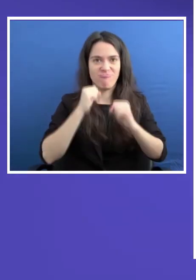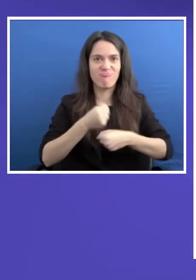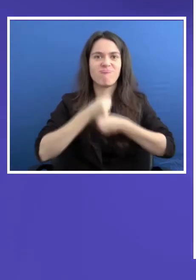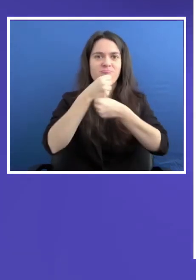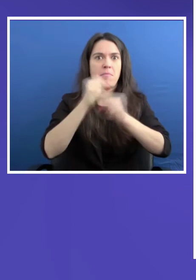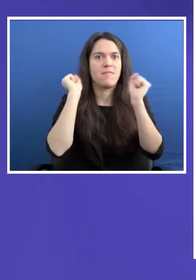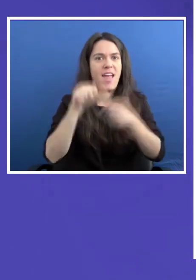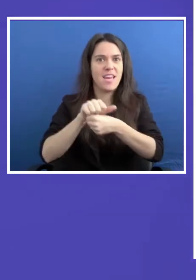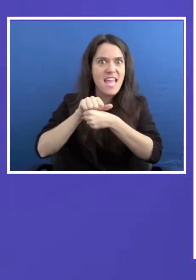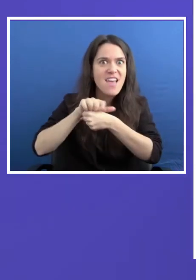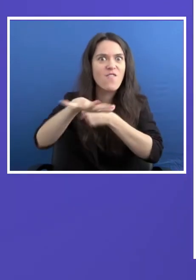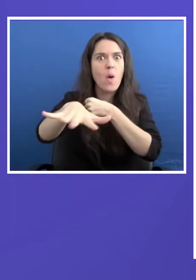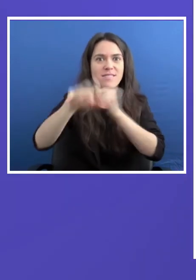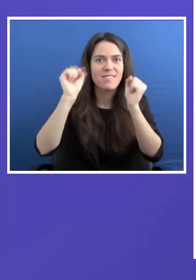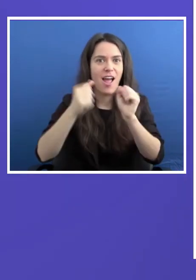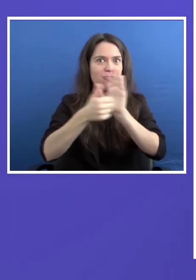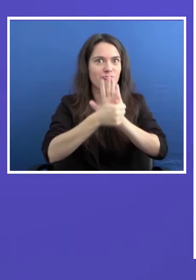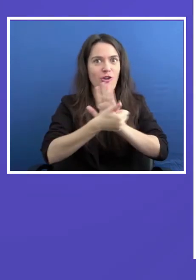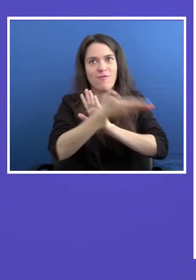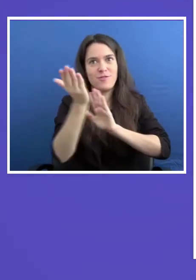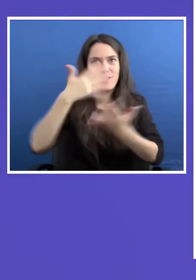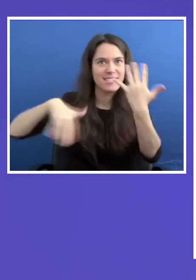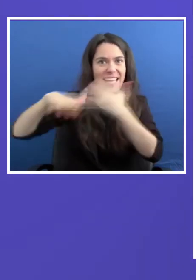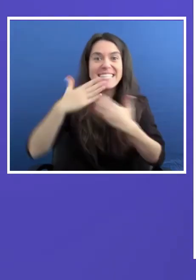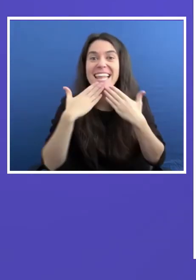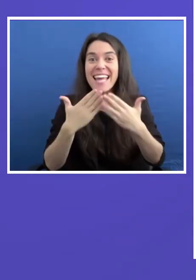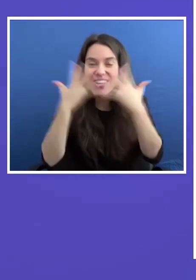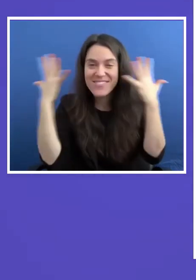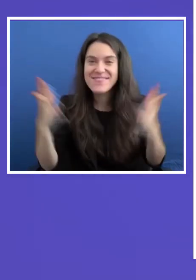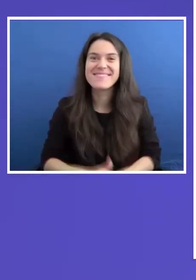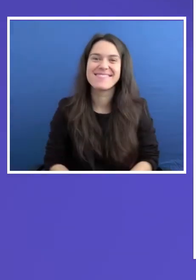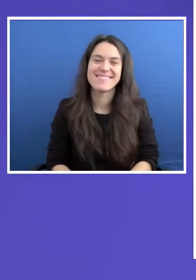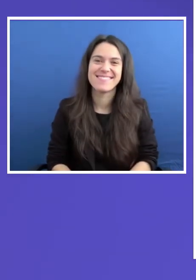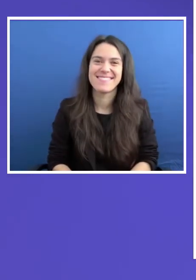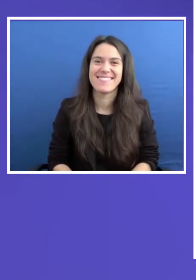important role in the society. That's it. Thank you very much, Amal.